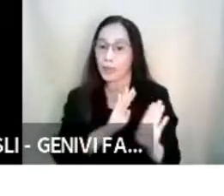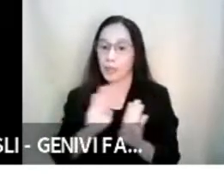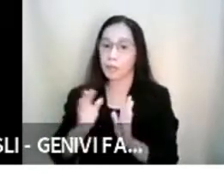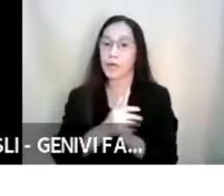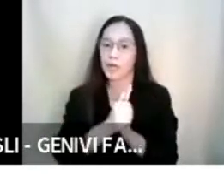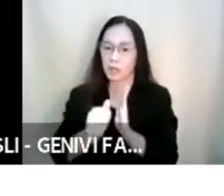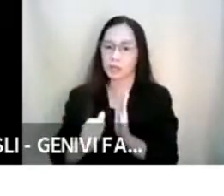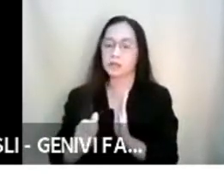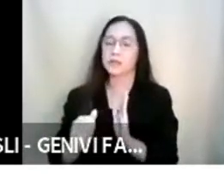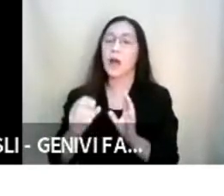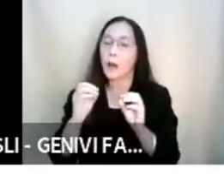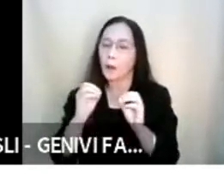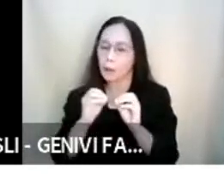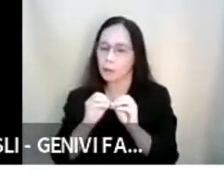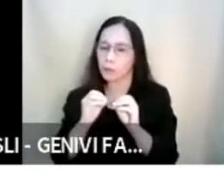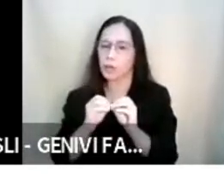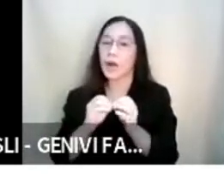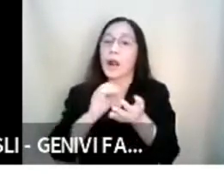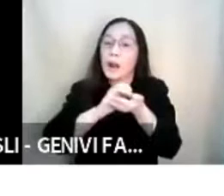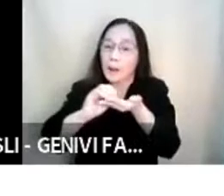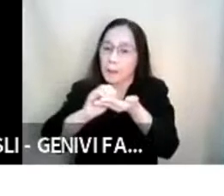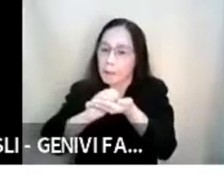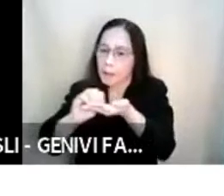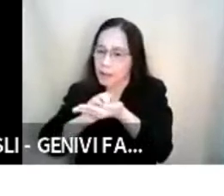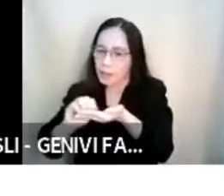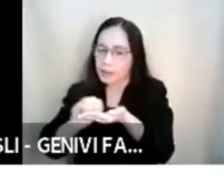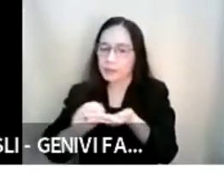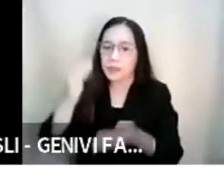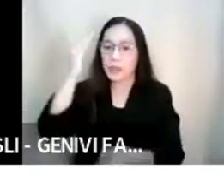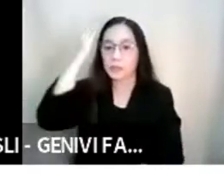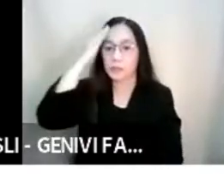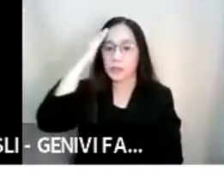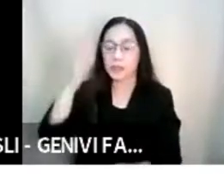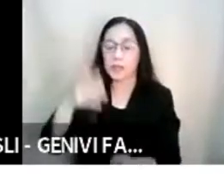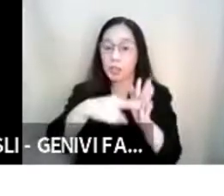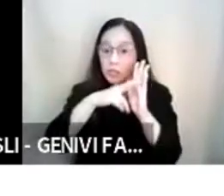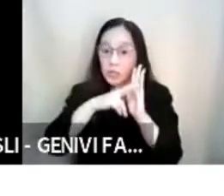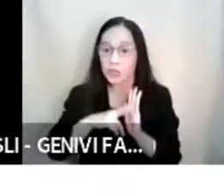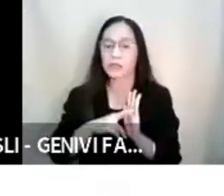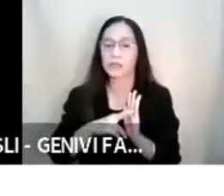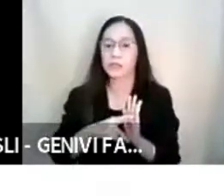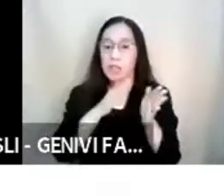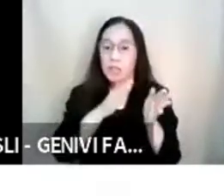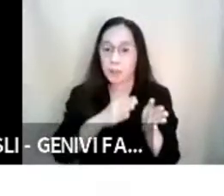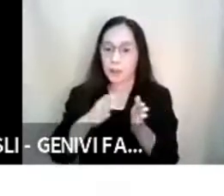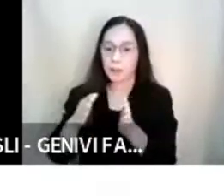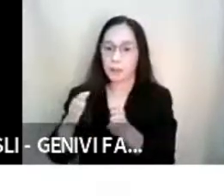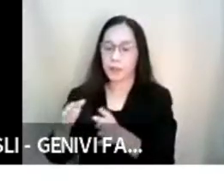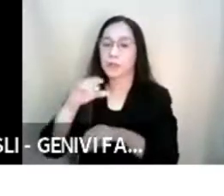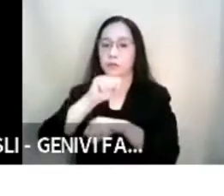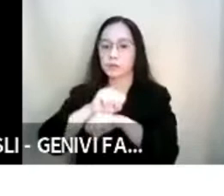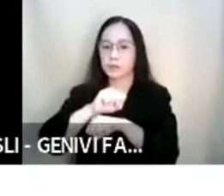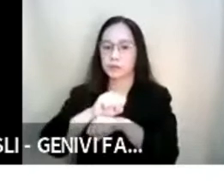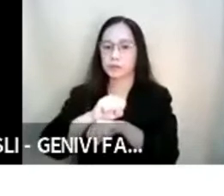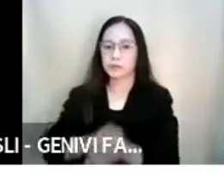it, the more na mas nahahasa sila dito sa iba't ibang prerequisite skills na ito in preparation for work.